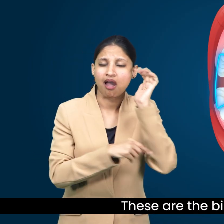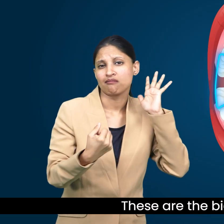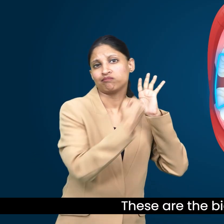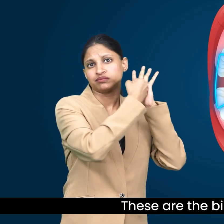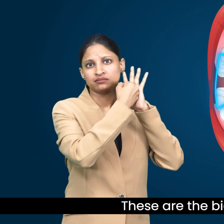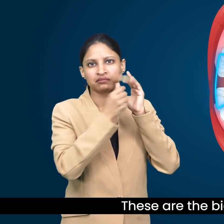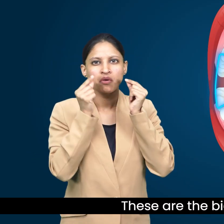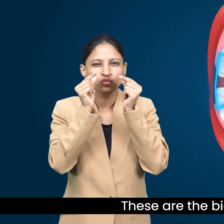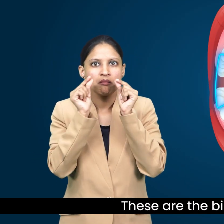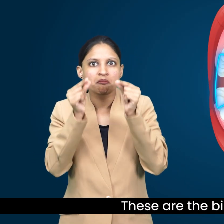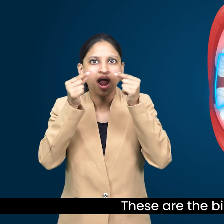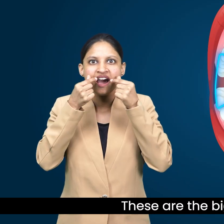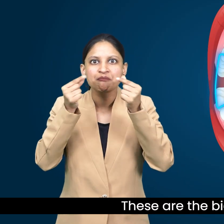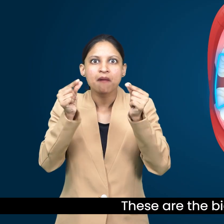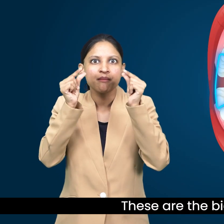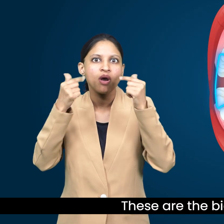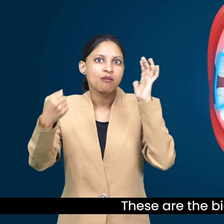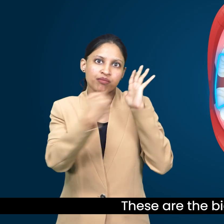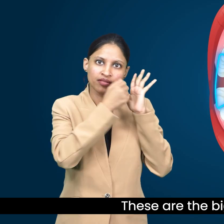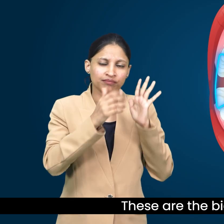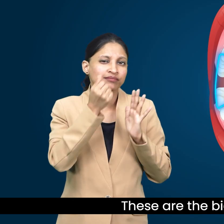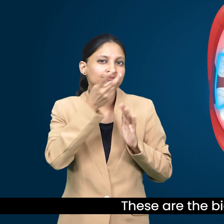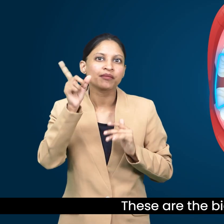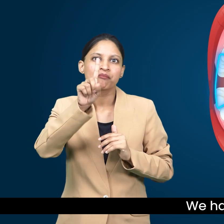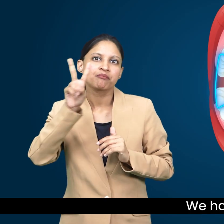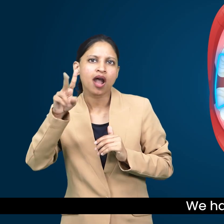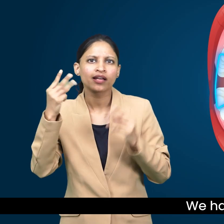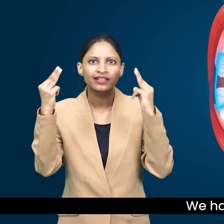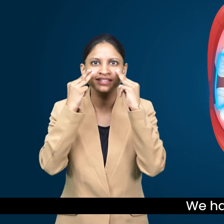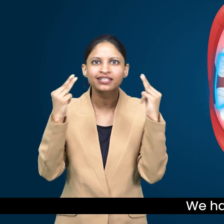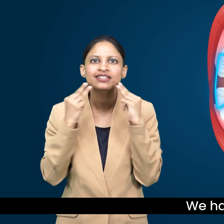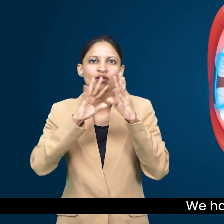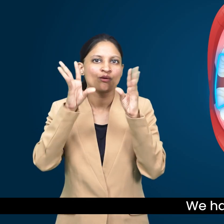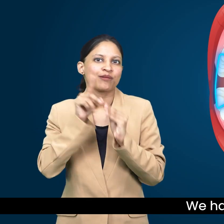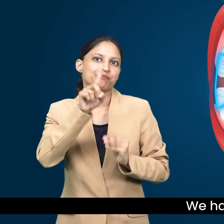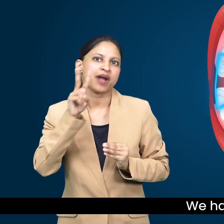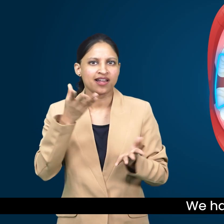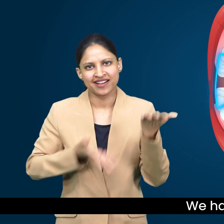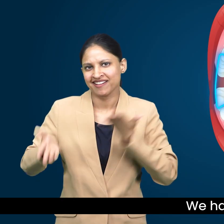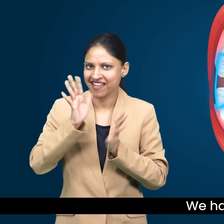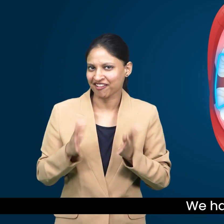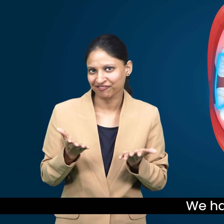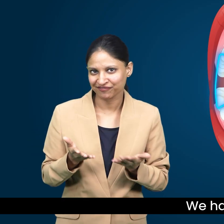These are the bigger teeth at the back. We have 12 molars.